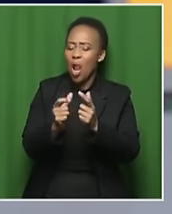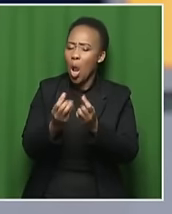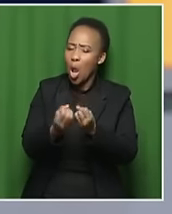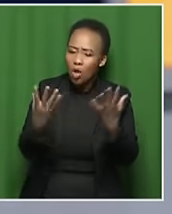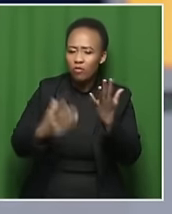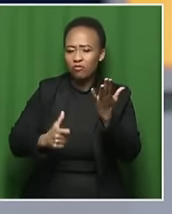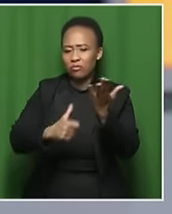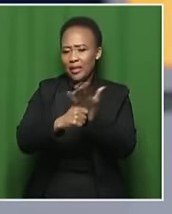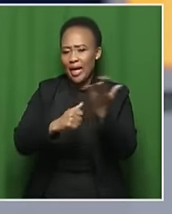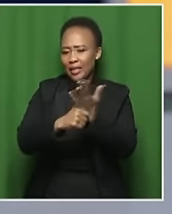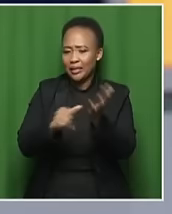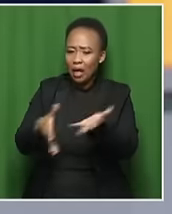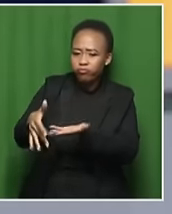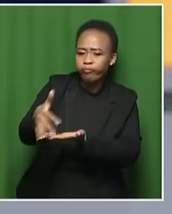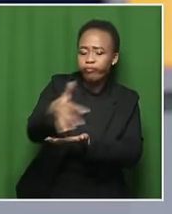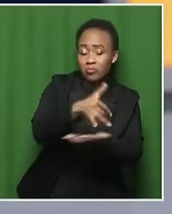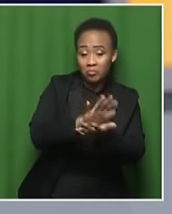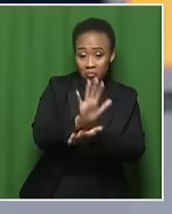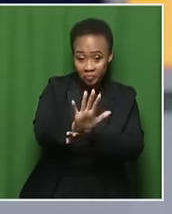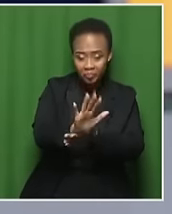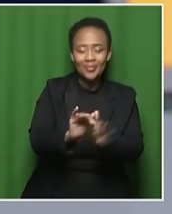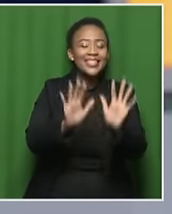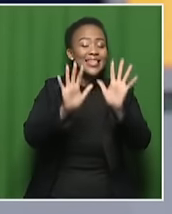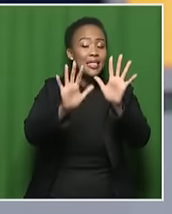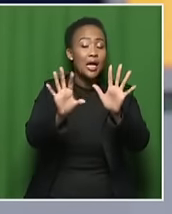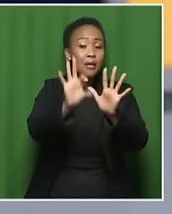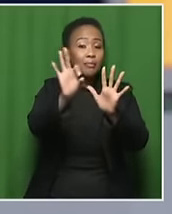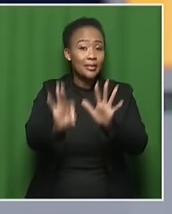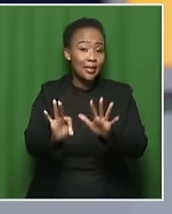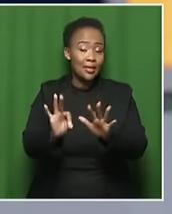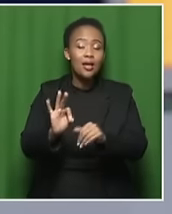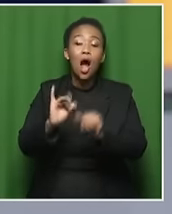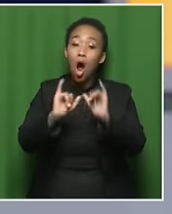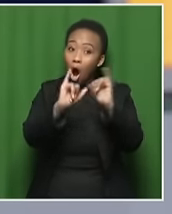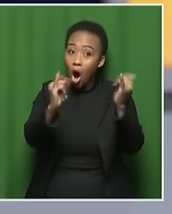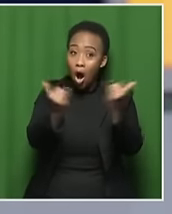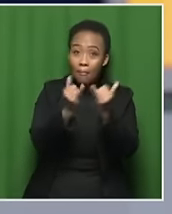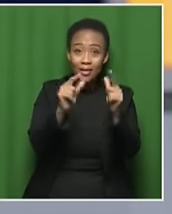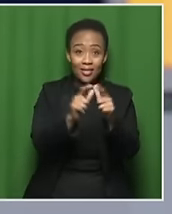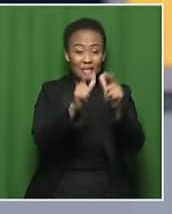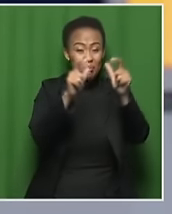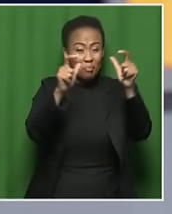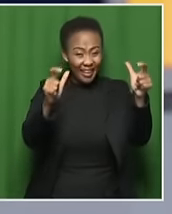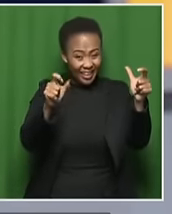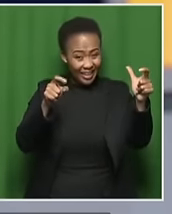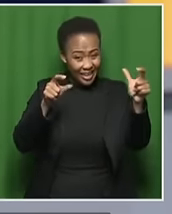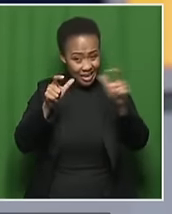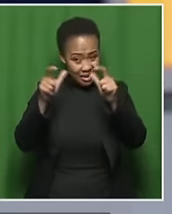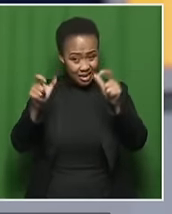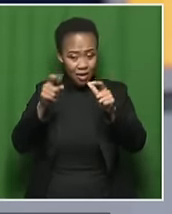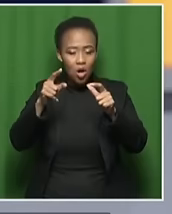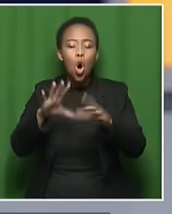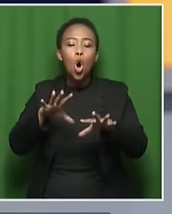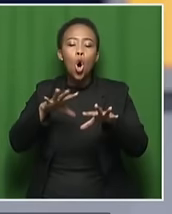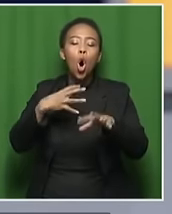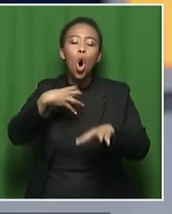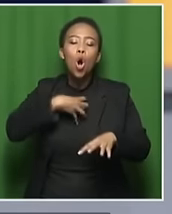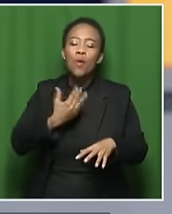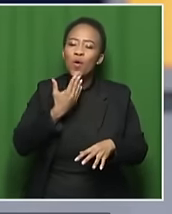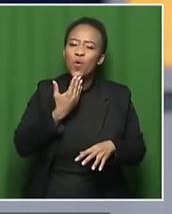country, 10% of the big companies that are owned by a few